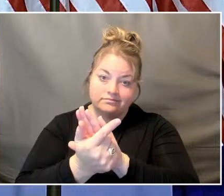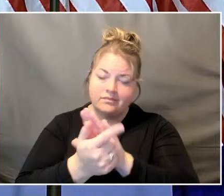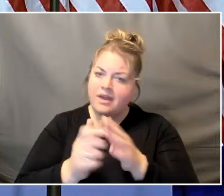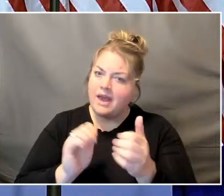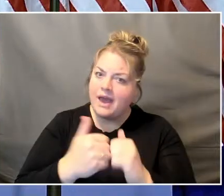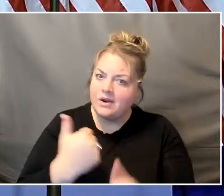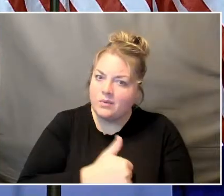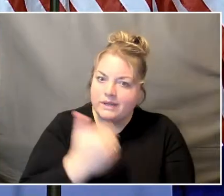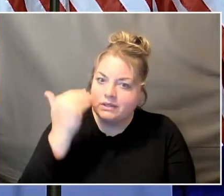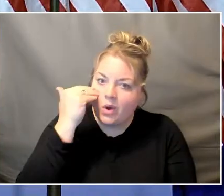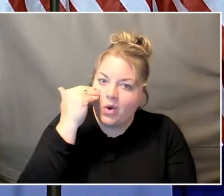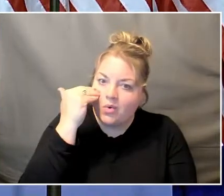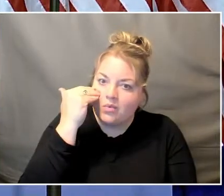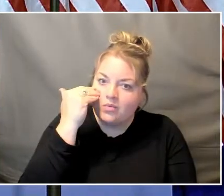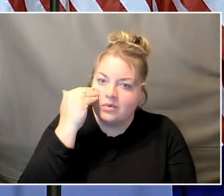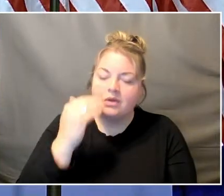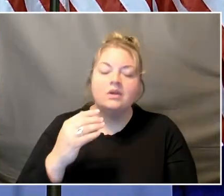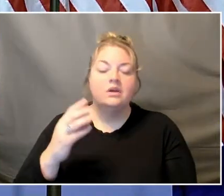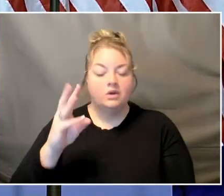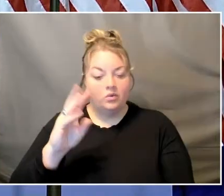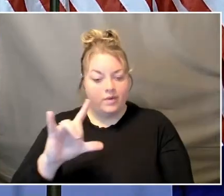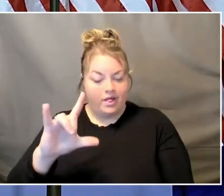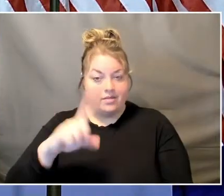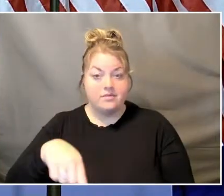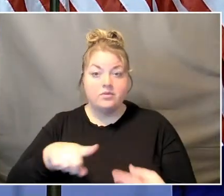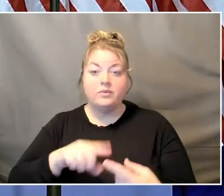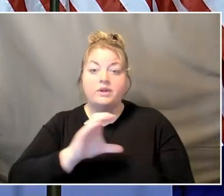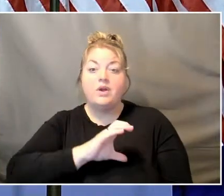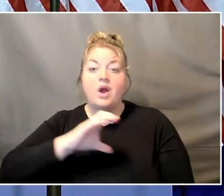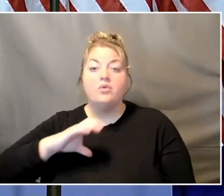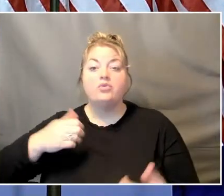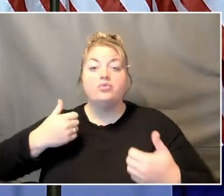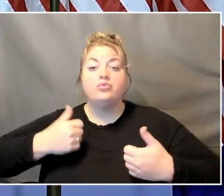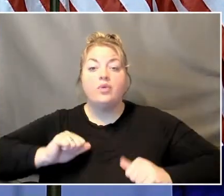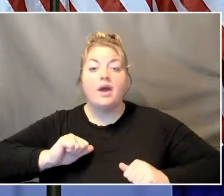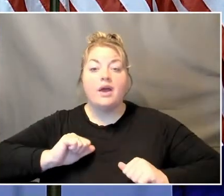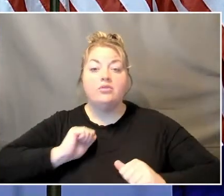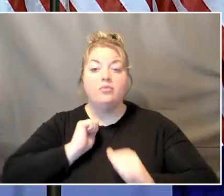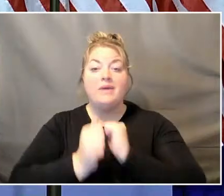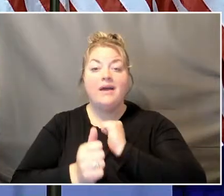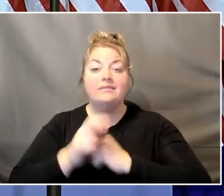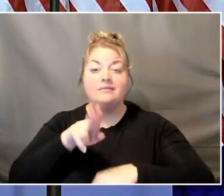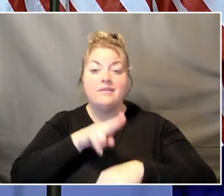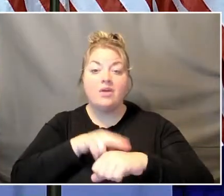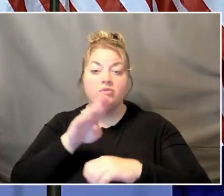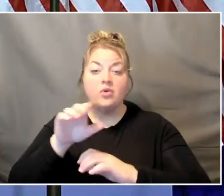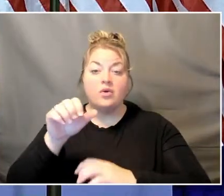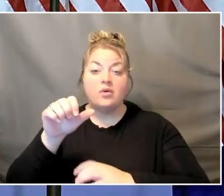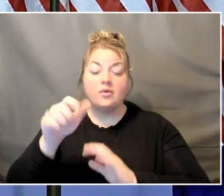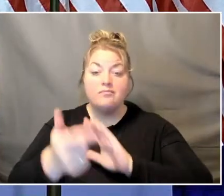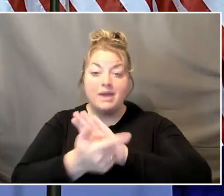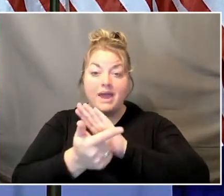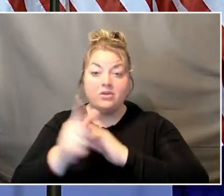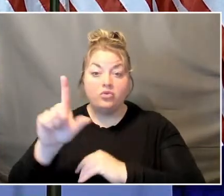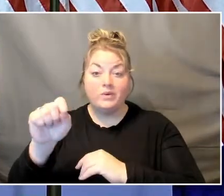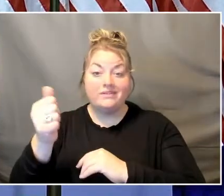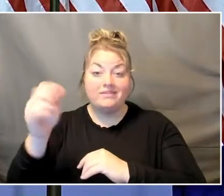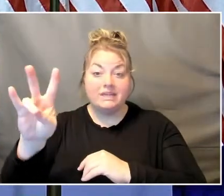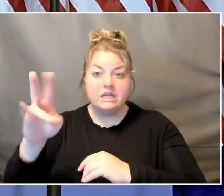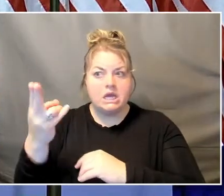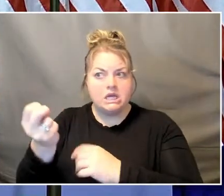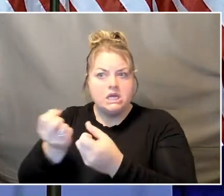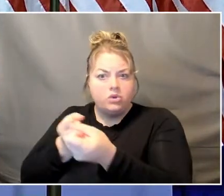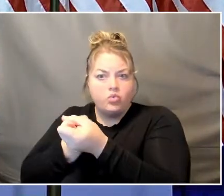know? Well, when Congress tried to pass a national ban in 2017, he endorsed it. And